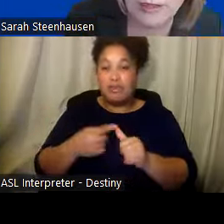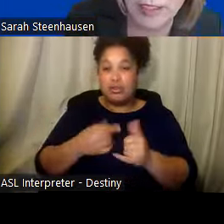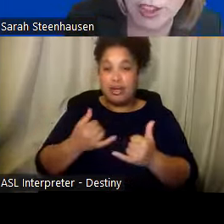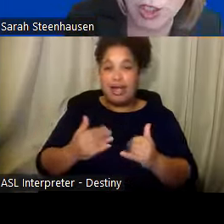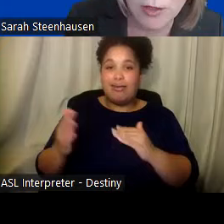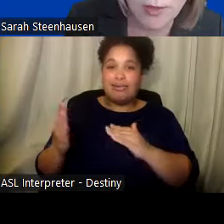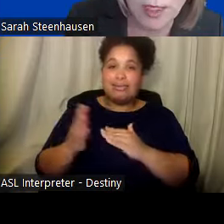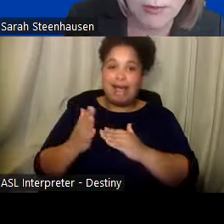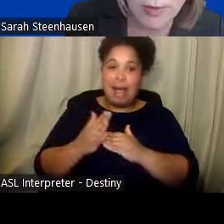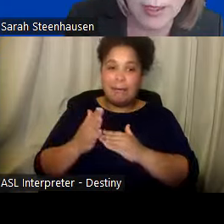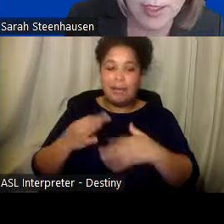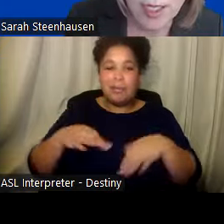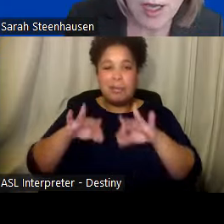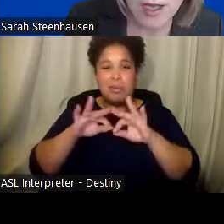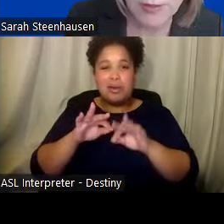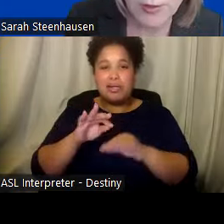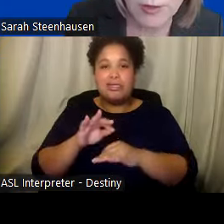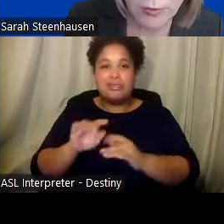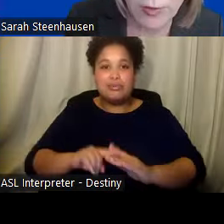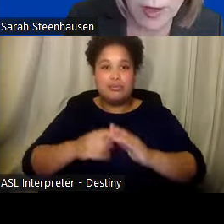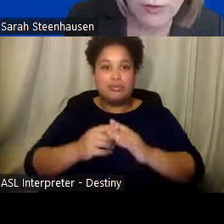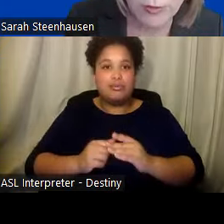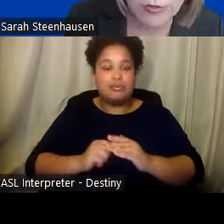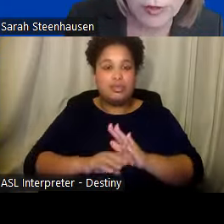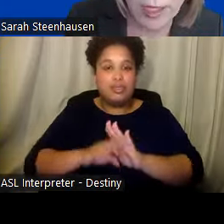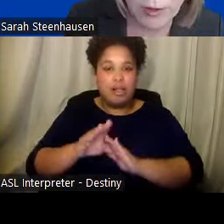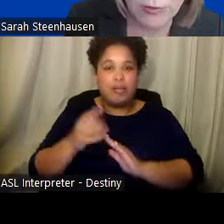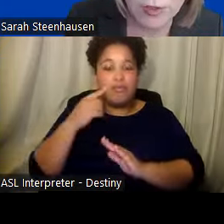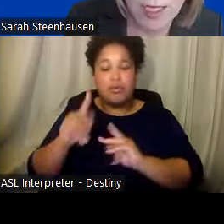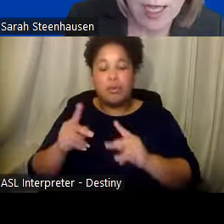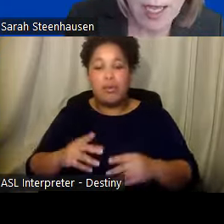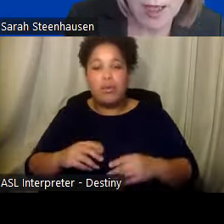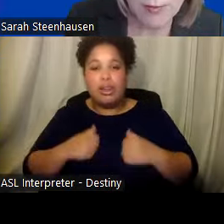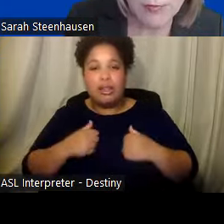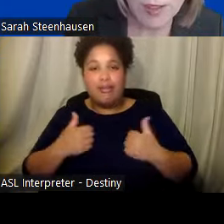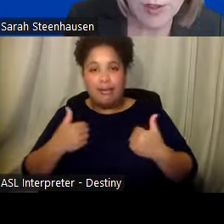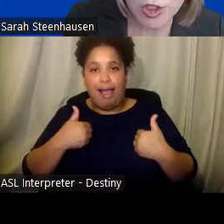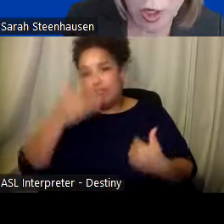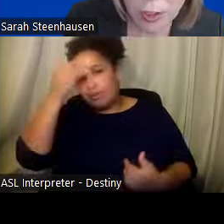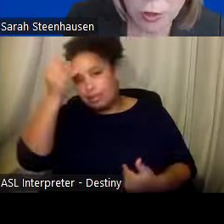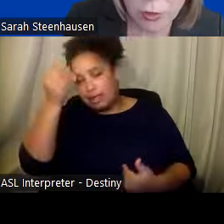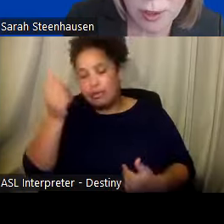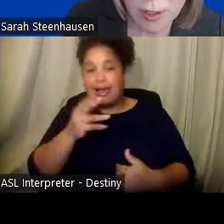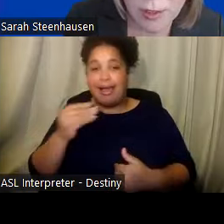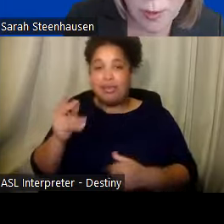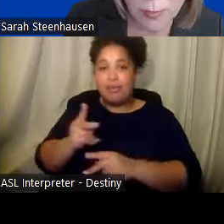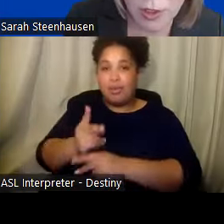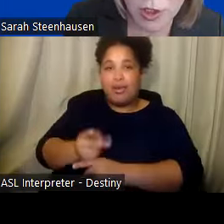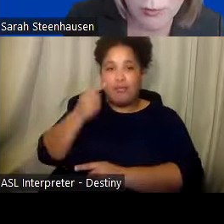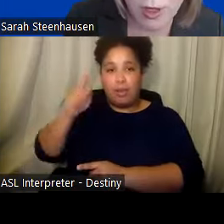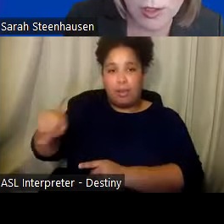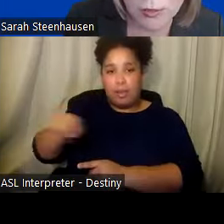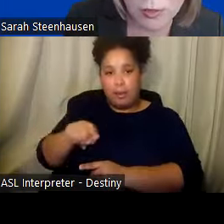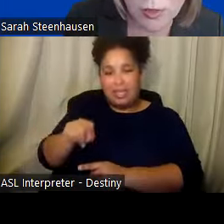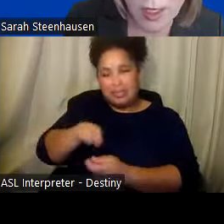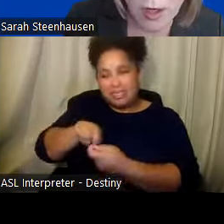some of the key initiatives that impact people living with Alzheimer's and caregivers. that are targeted towards this population,